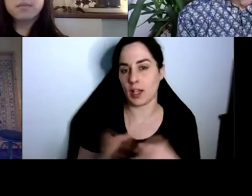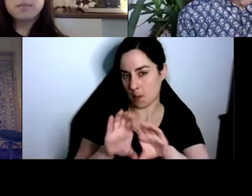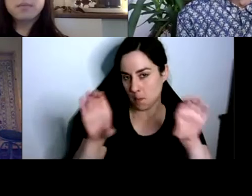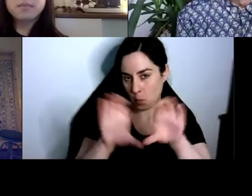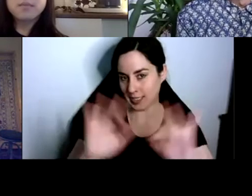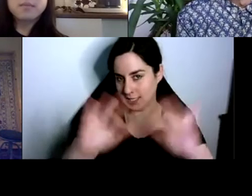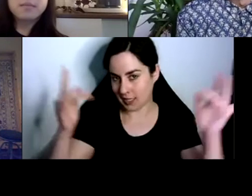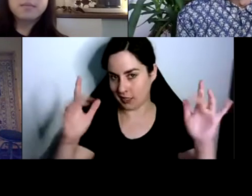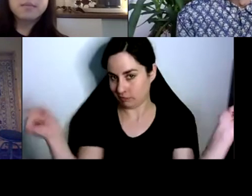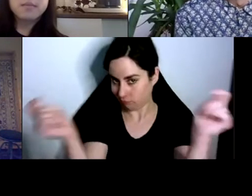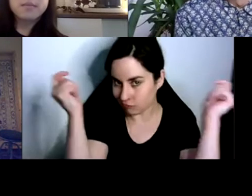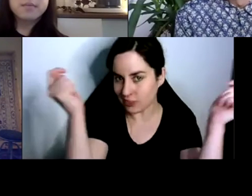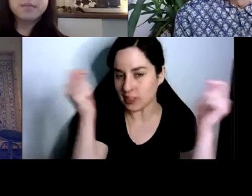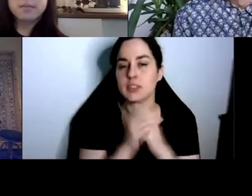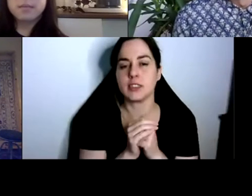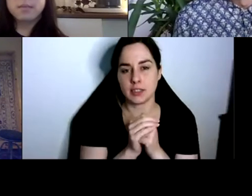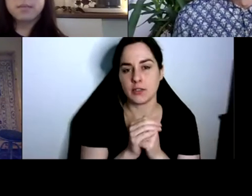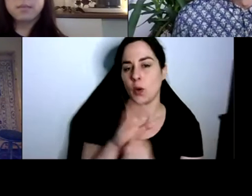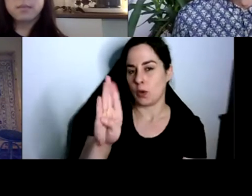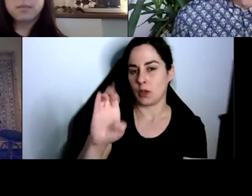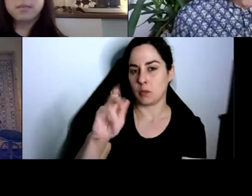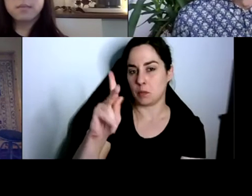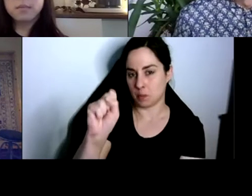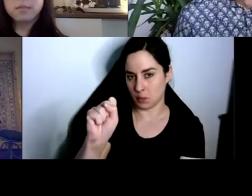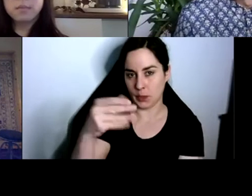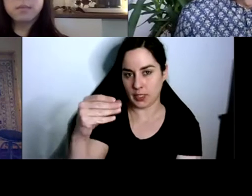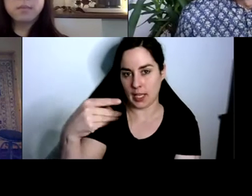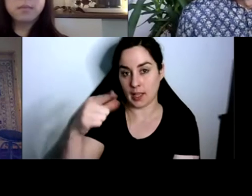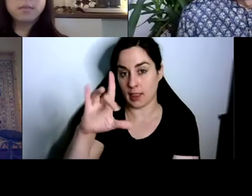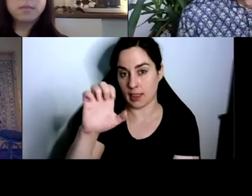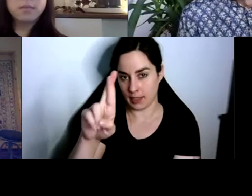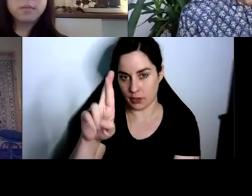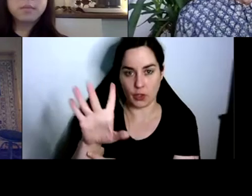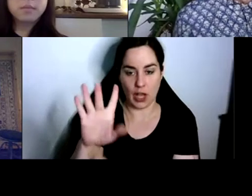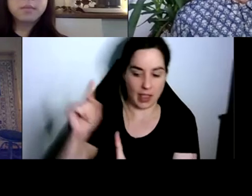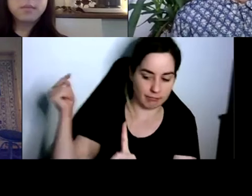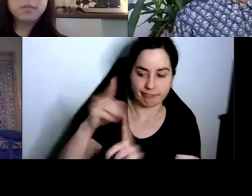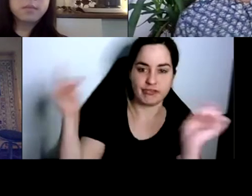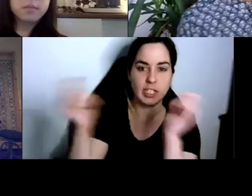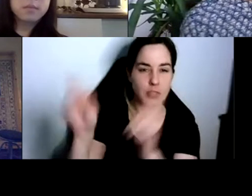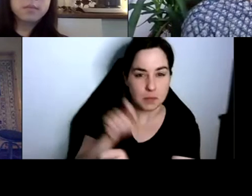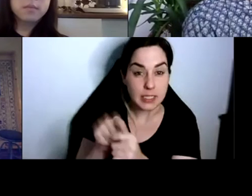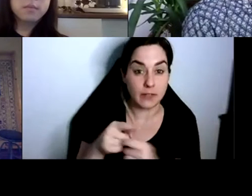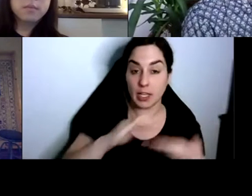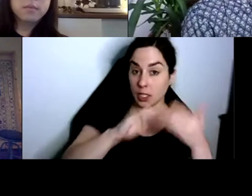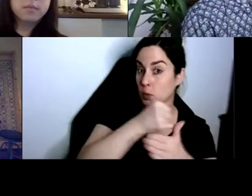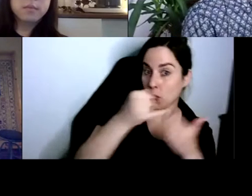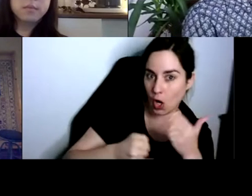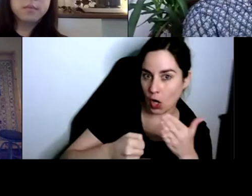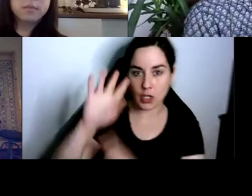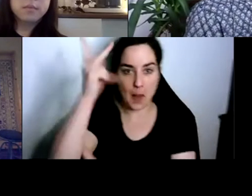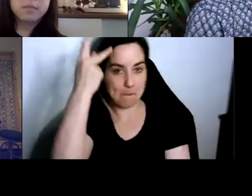Festival, which is a community arts and politics festival, specifically by